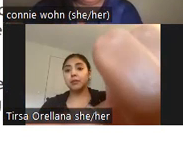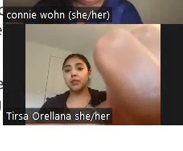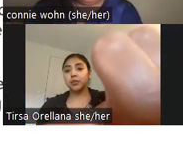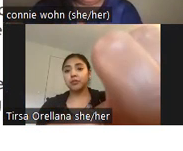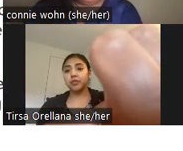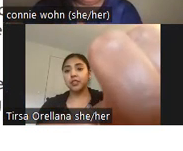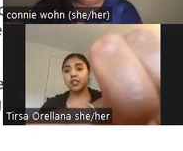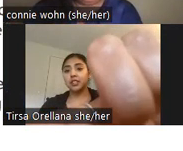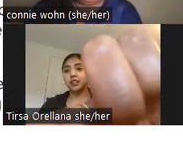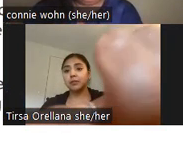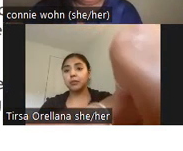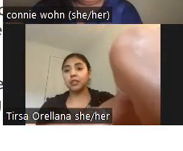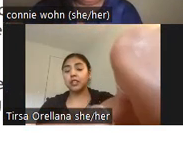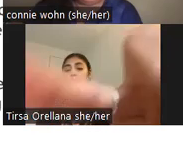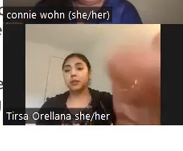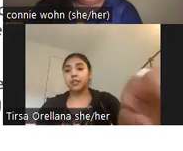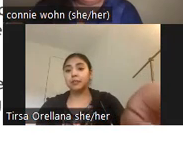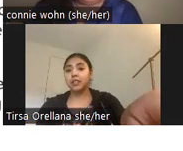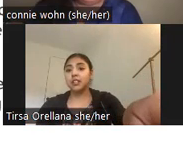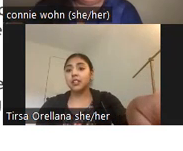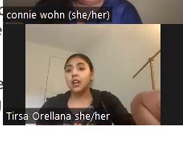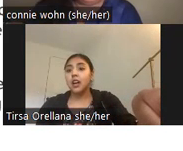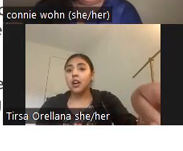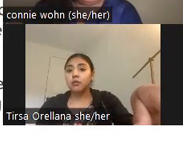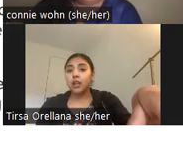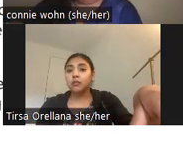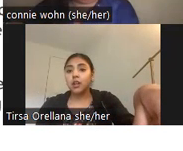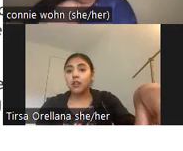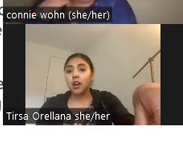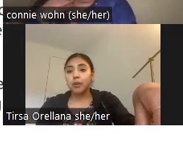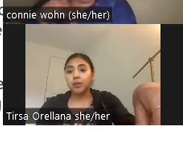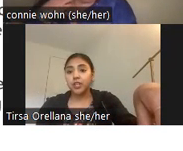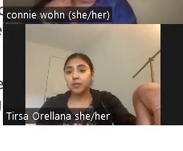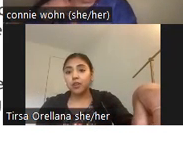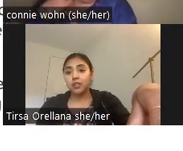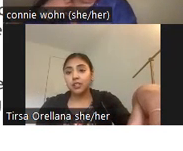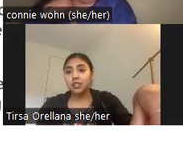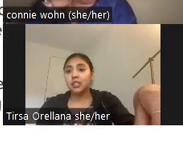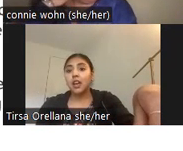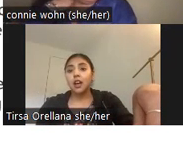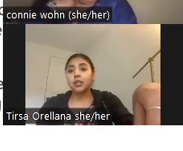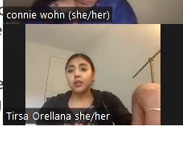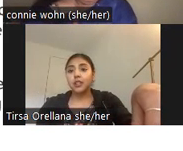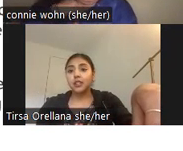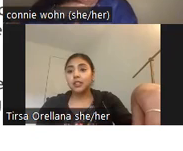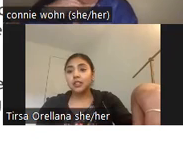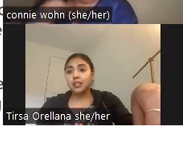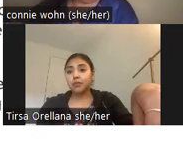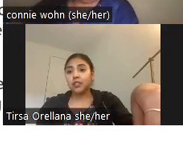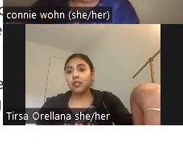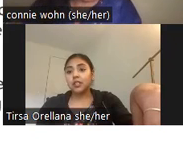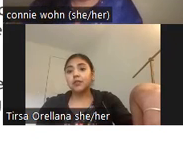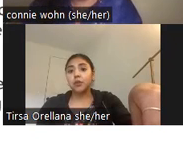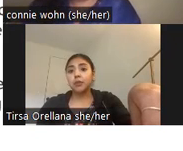Subcommittee members will first discuss member leads' responsibilities around town hall preparation processes, as well as